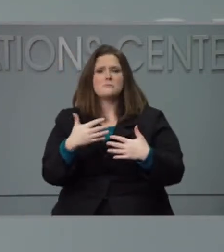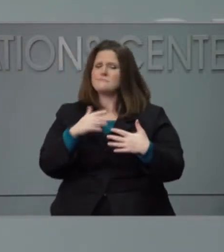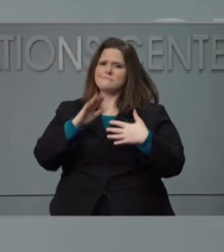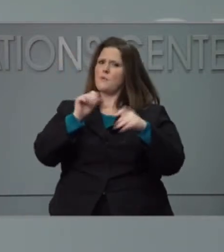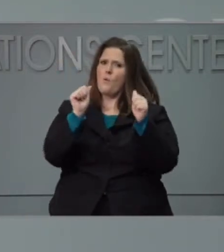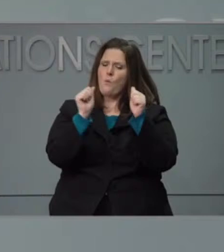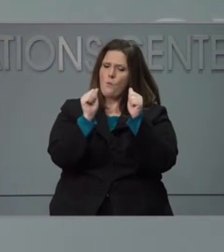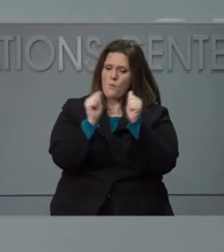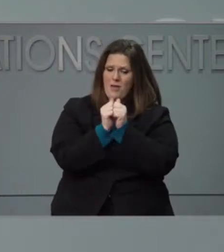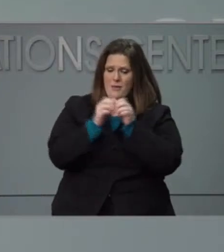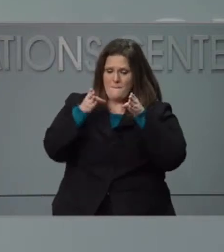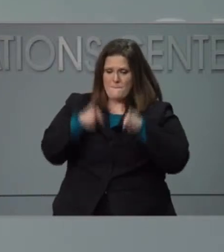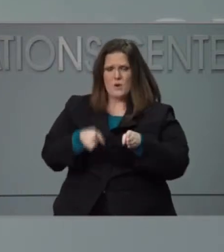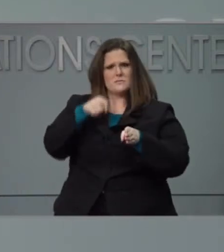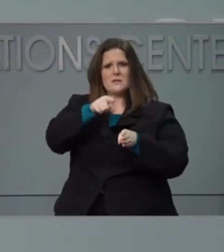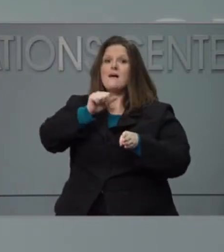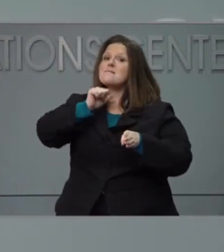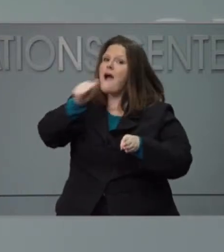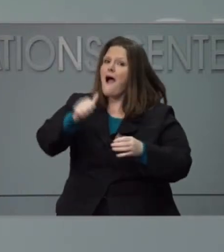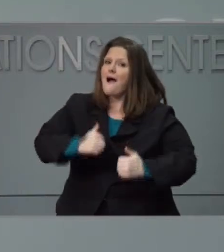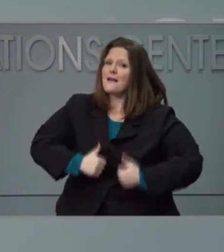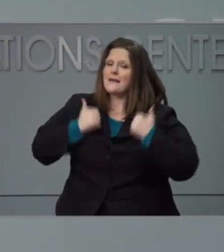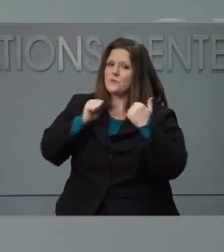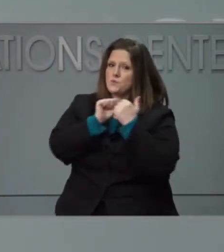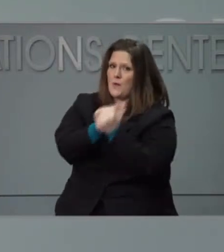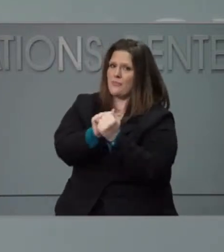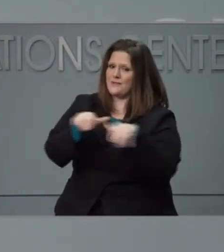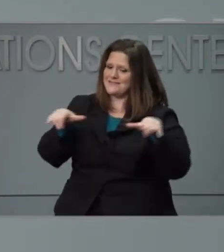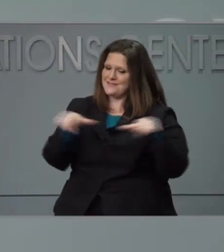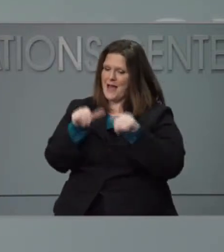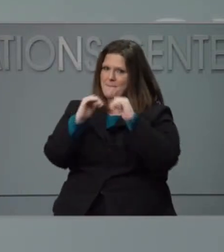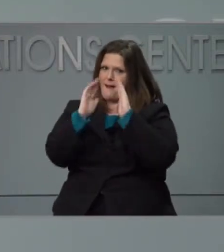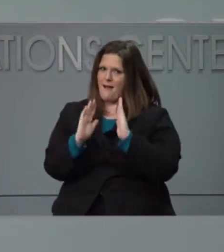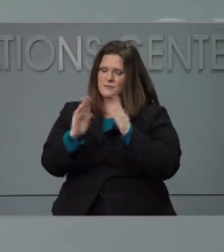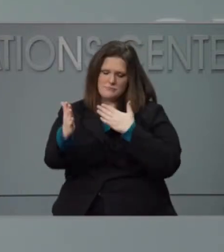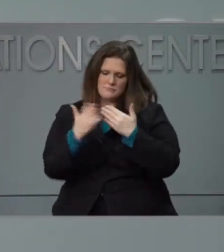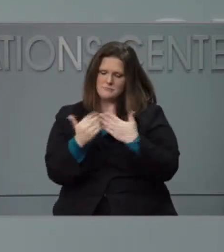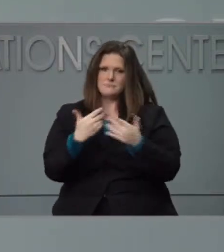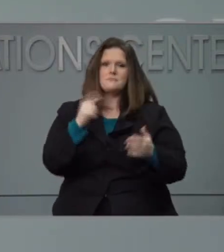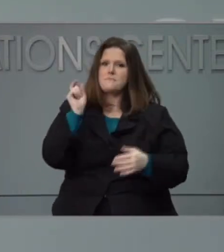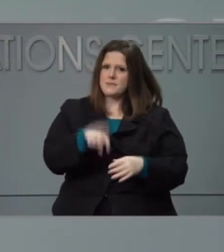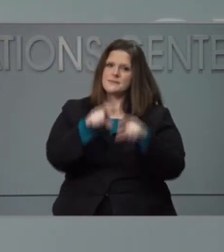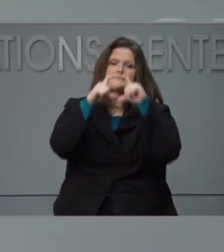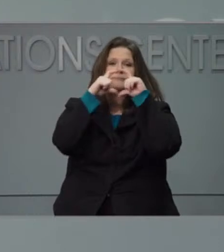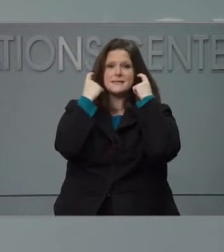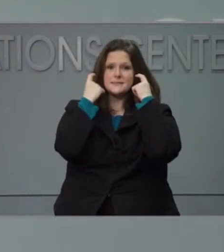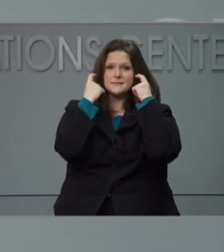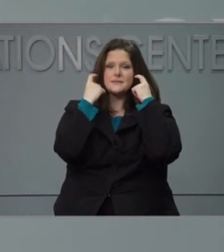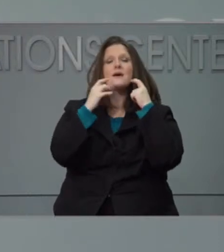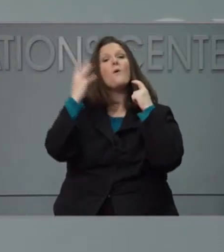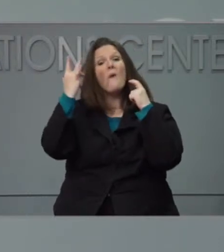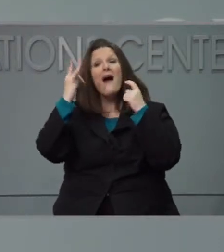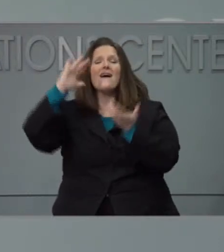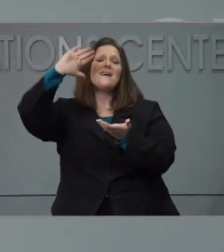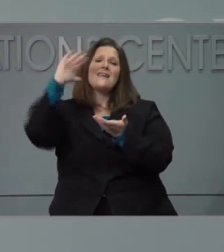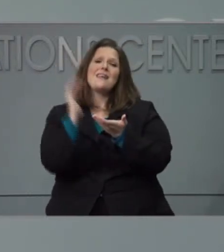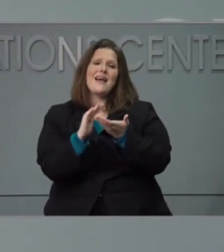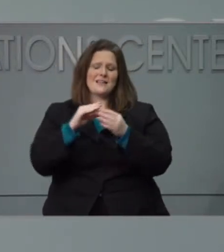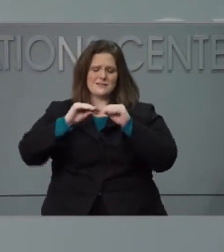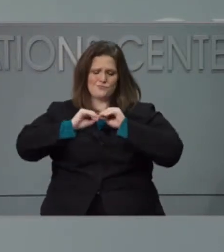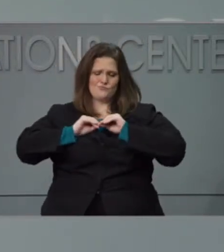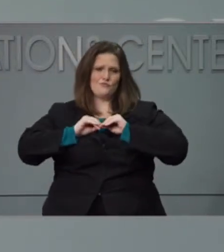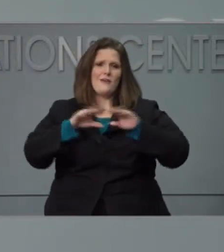over your mouth and nose. This is scientifically proven to reduce the risk of exposing someone to